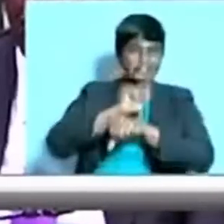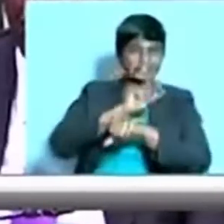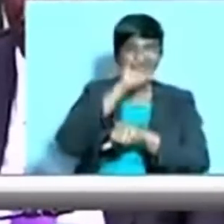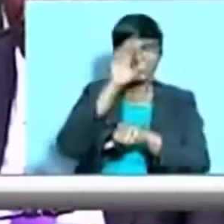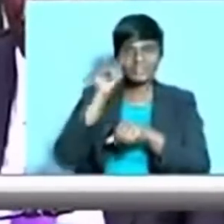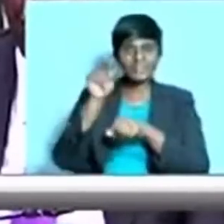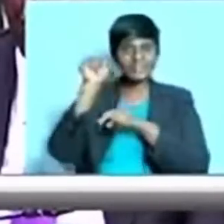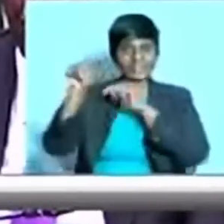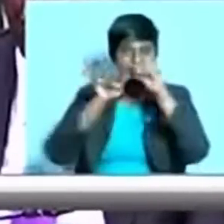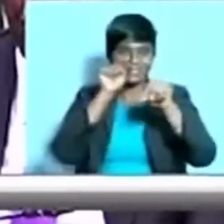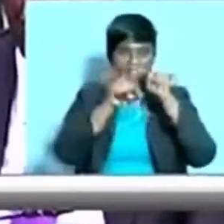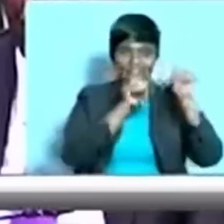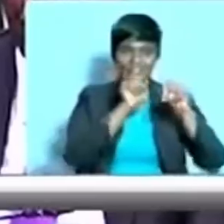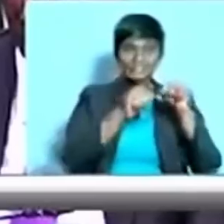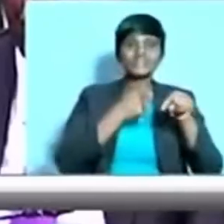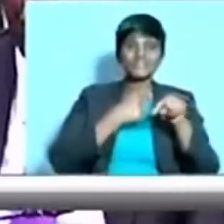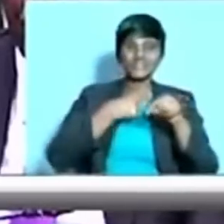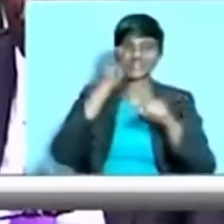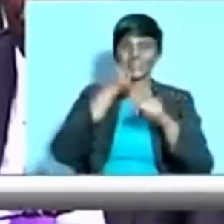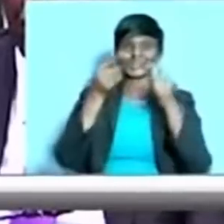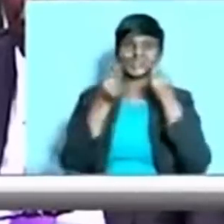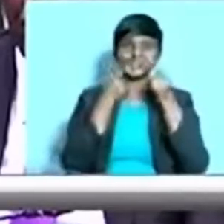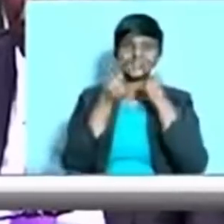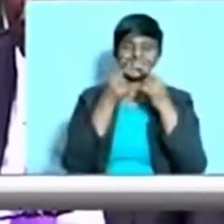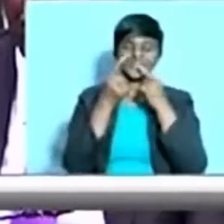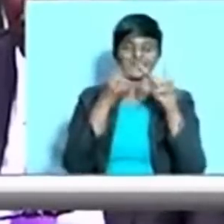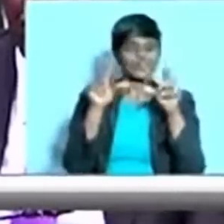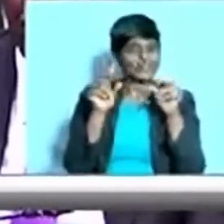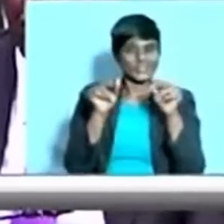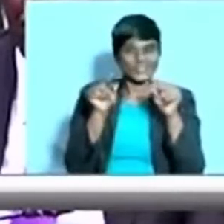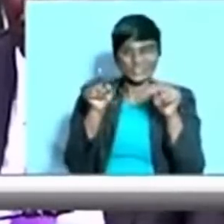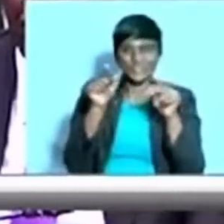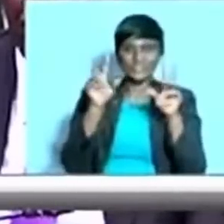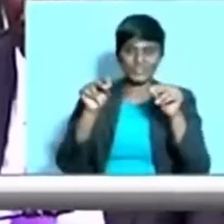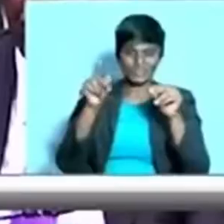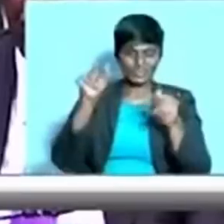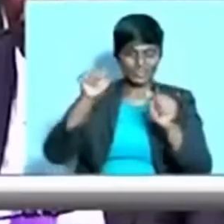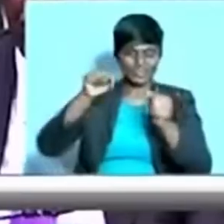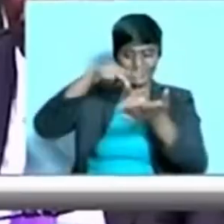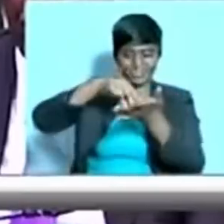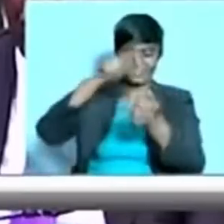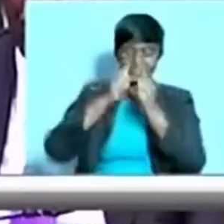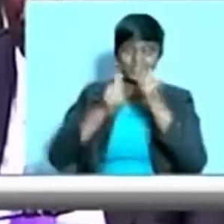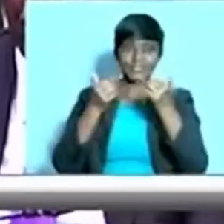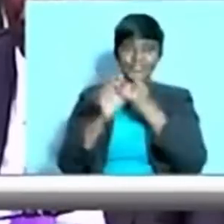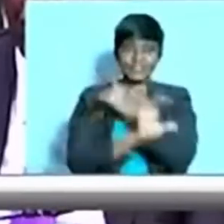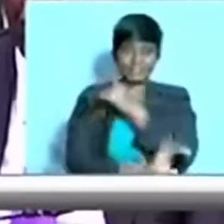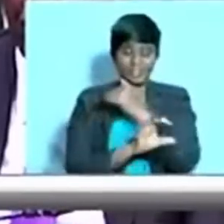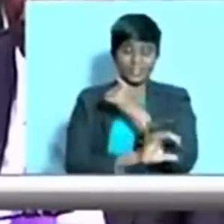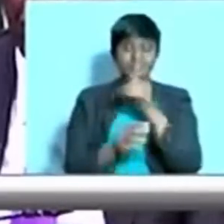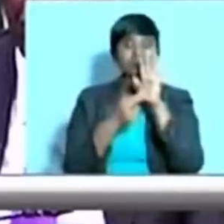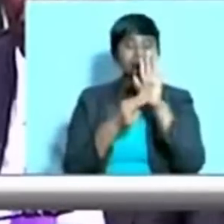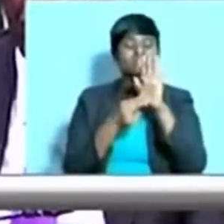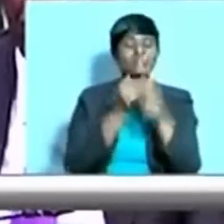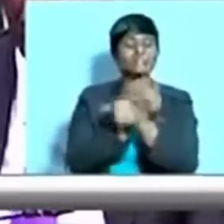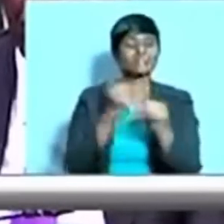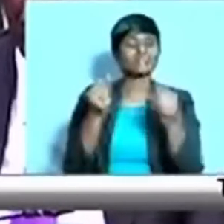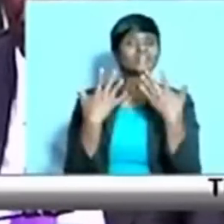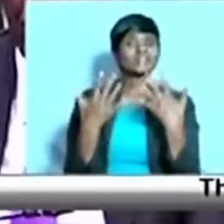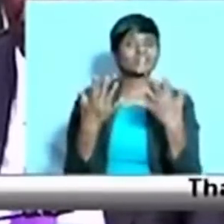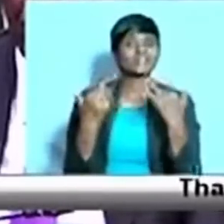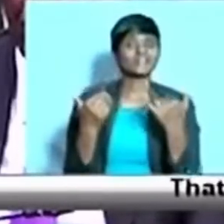pointing fingers at me who's talking. No one can stand up, Madam Speaker, because the country is now in safe hands.